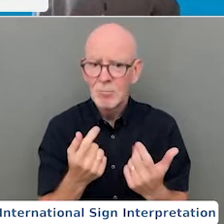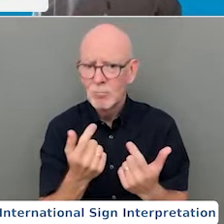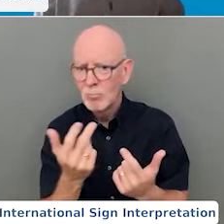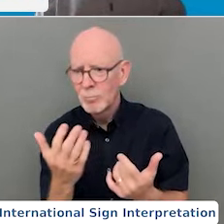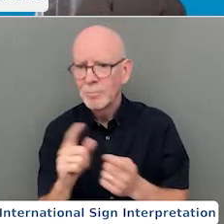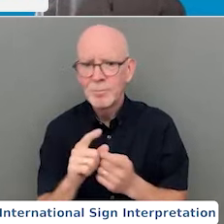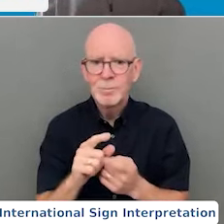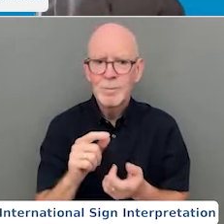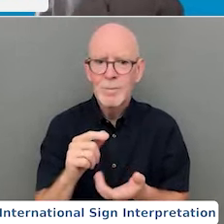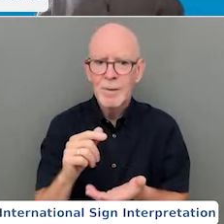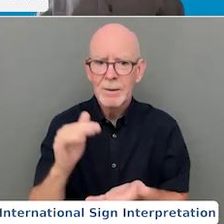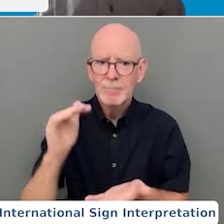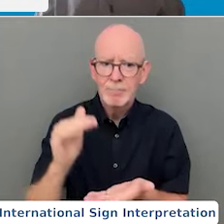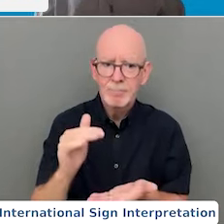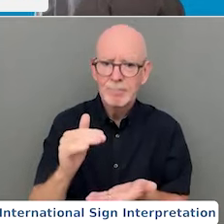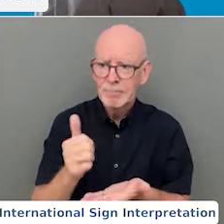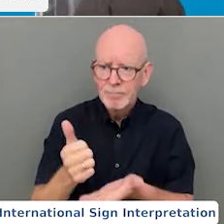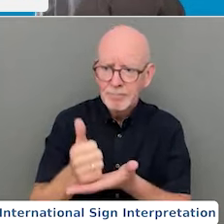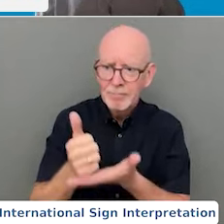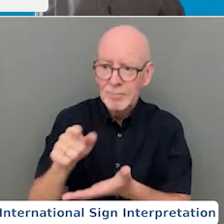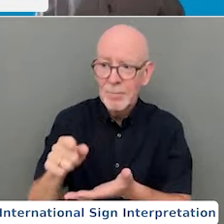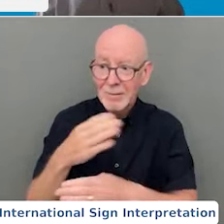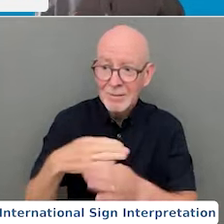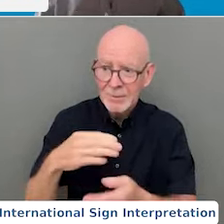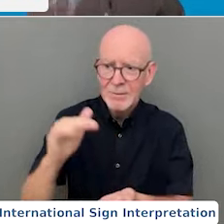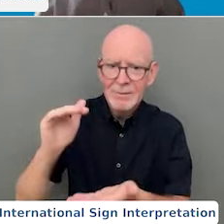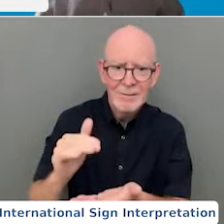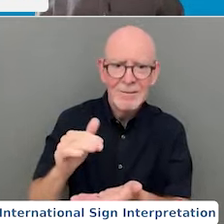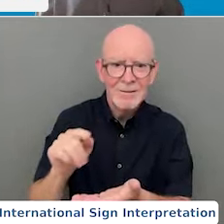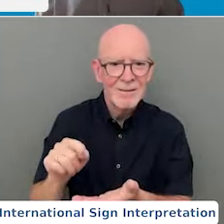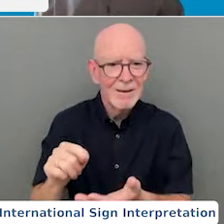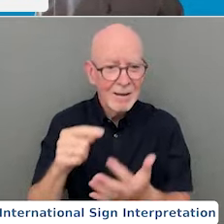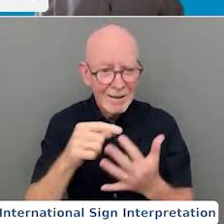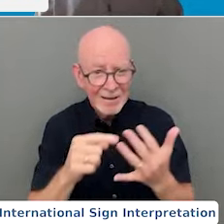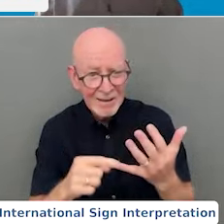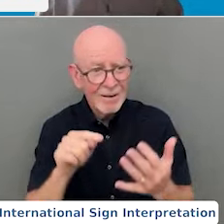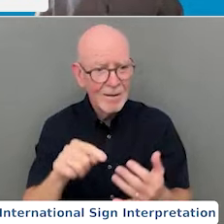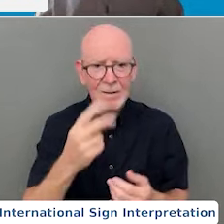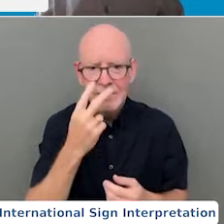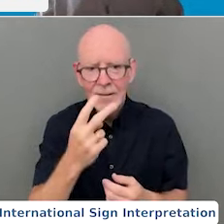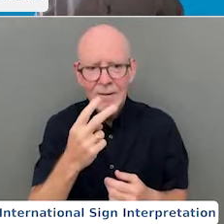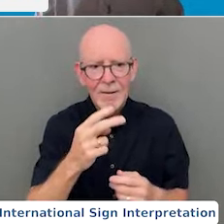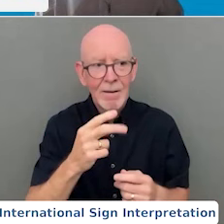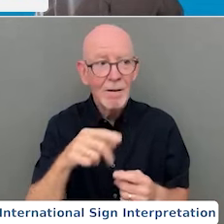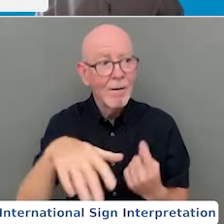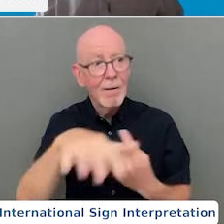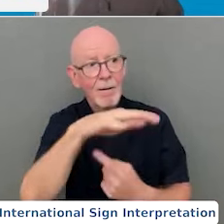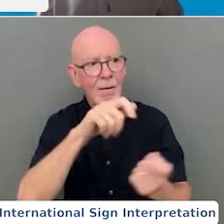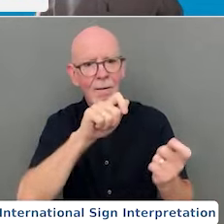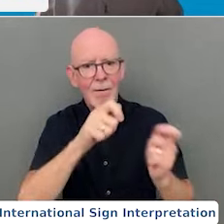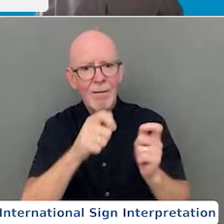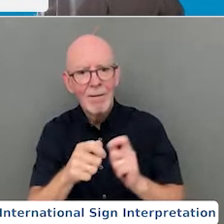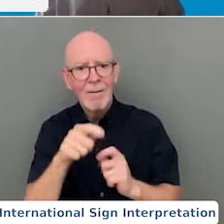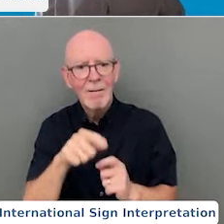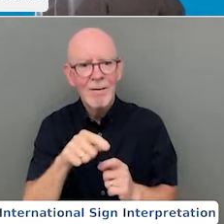addition, with the Thai disability card, there are benefits in terms of concession and reduced costs,